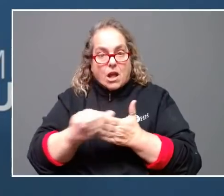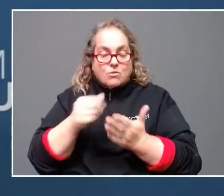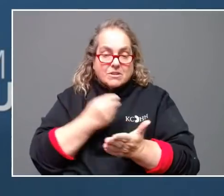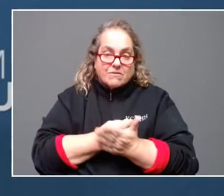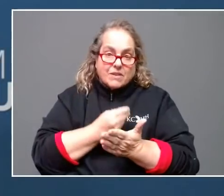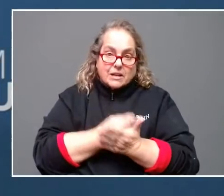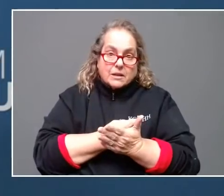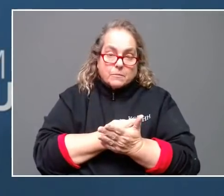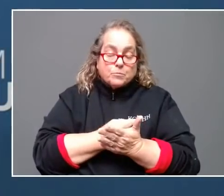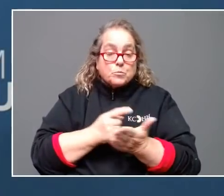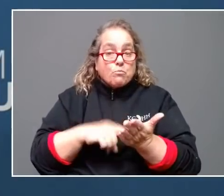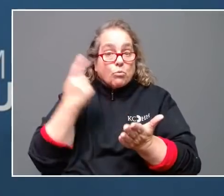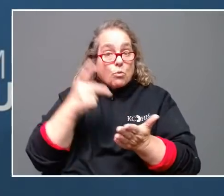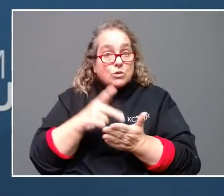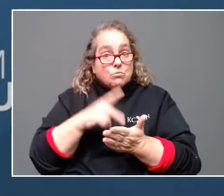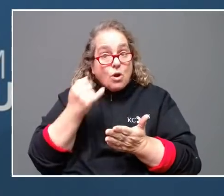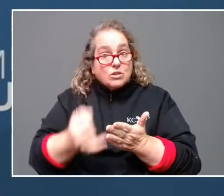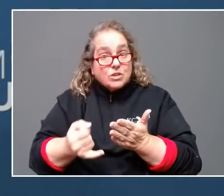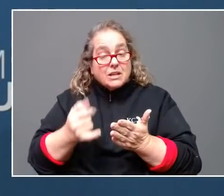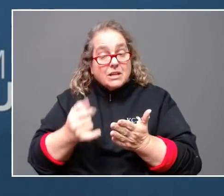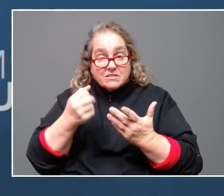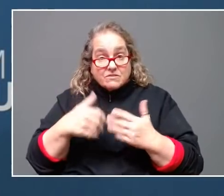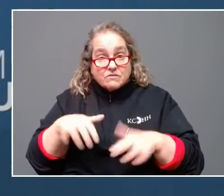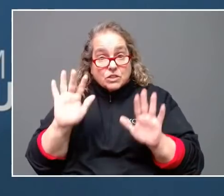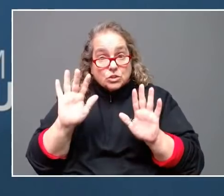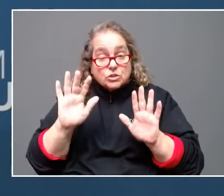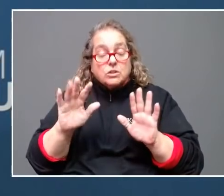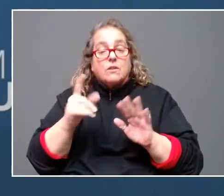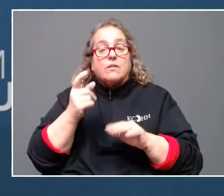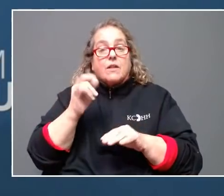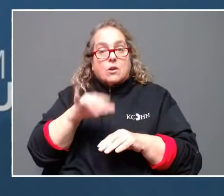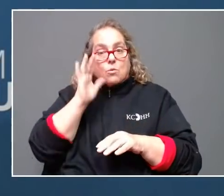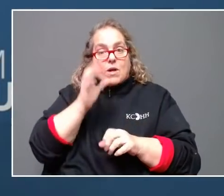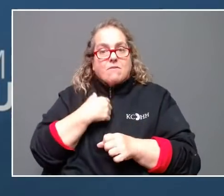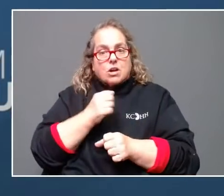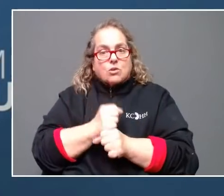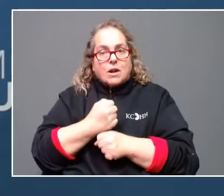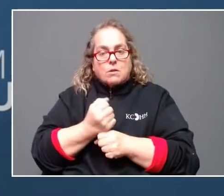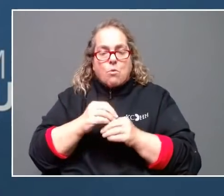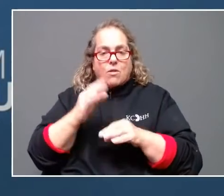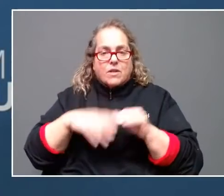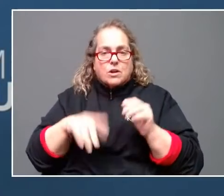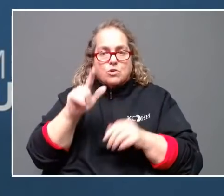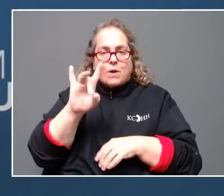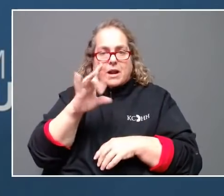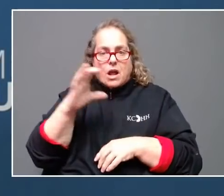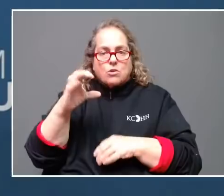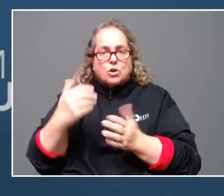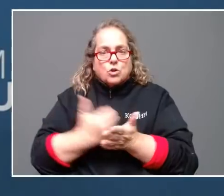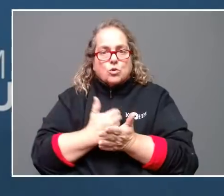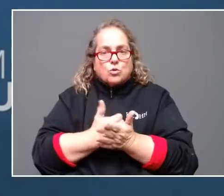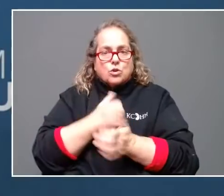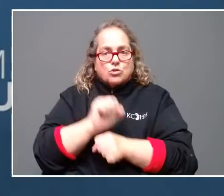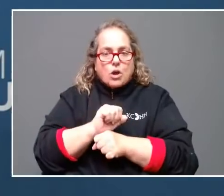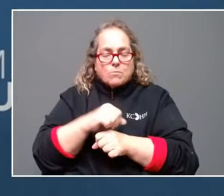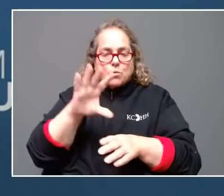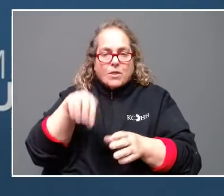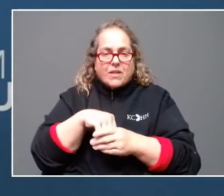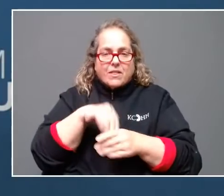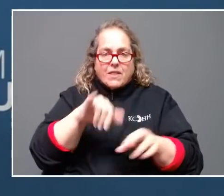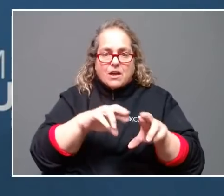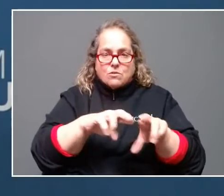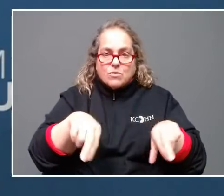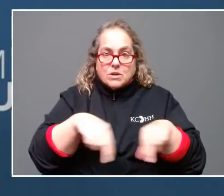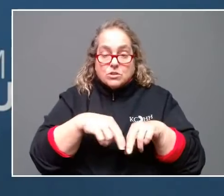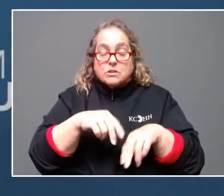Once projects are completed, that will have created more than 2,800 new jobs in the region. Now, just this past